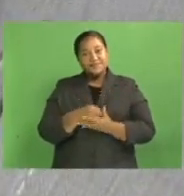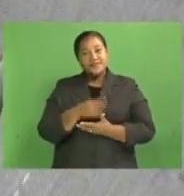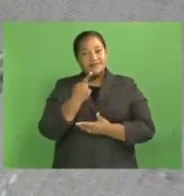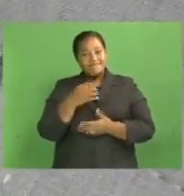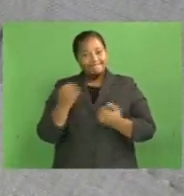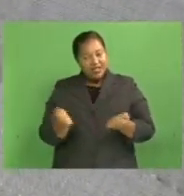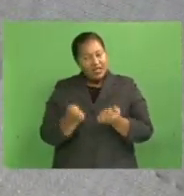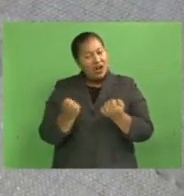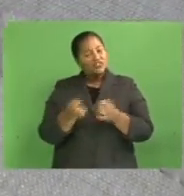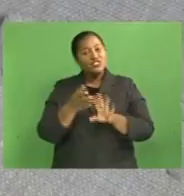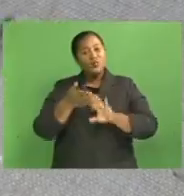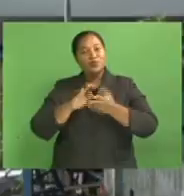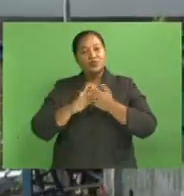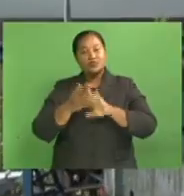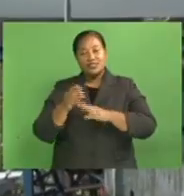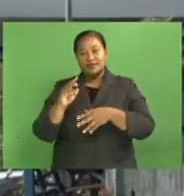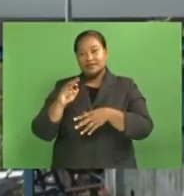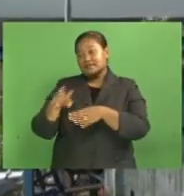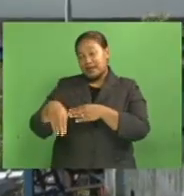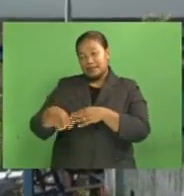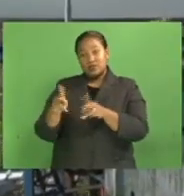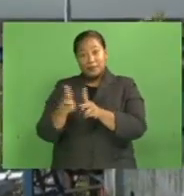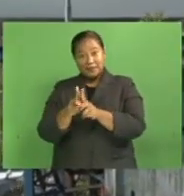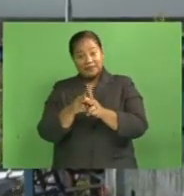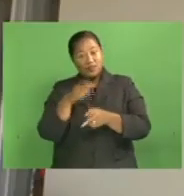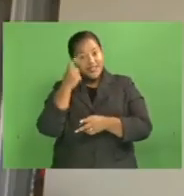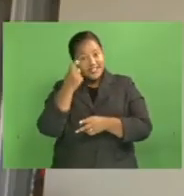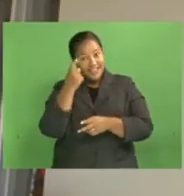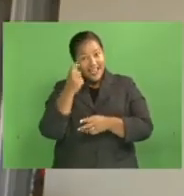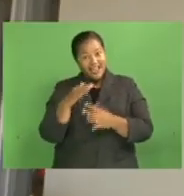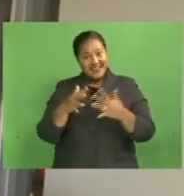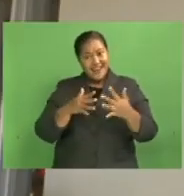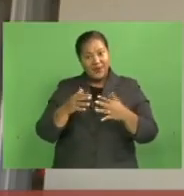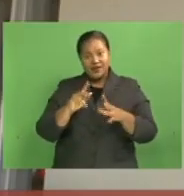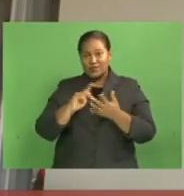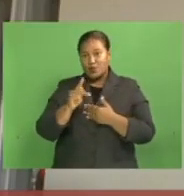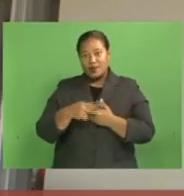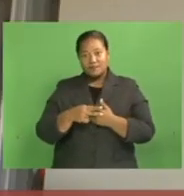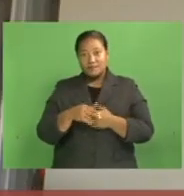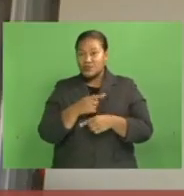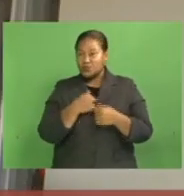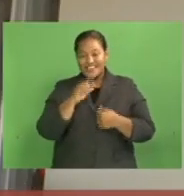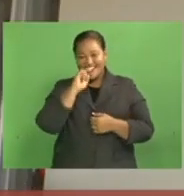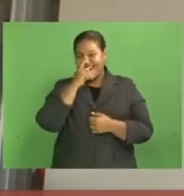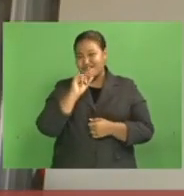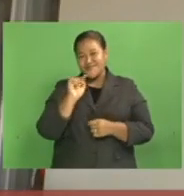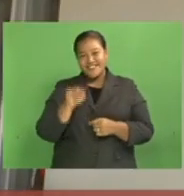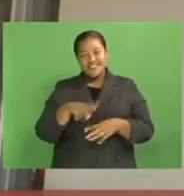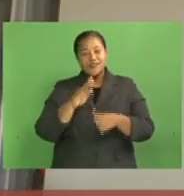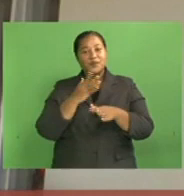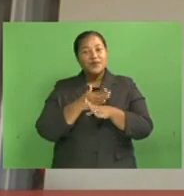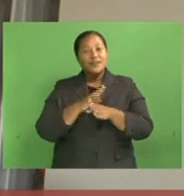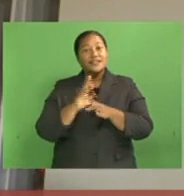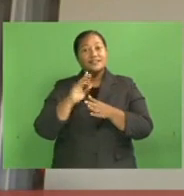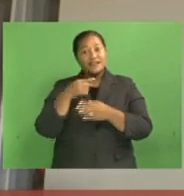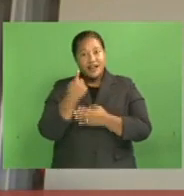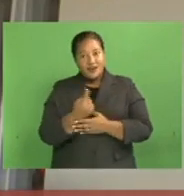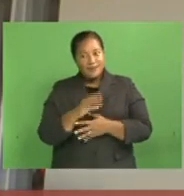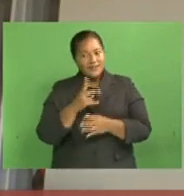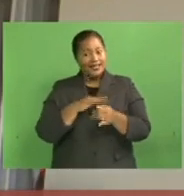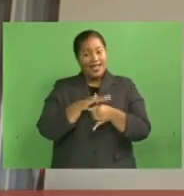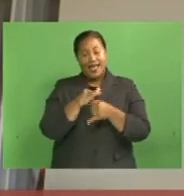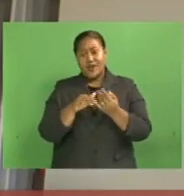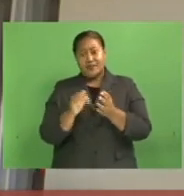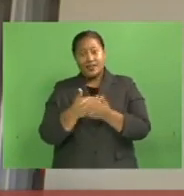encouraging community members to partner with the Care Network program. We cannot do this work alone. At the end of the day,